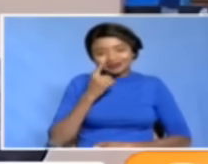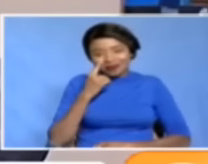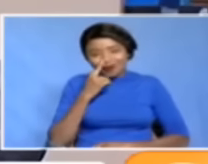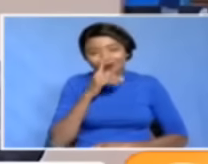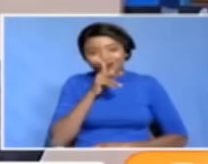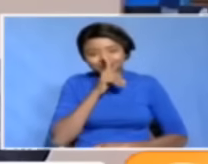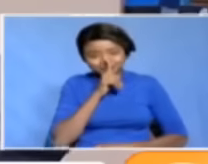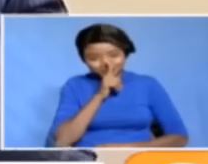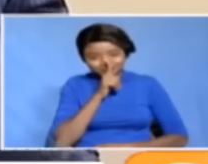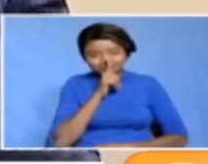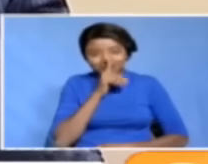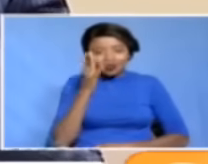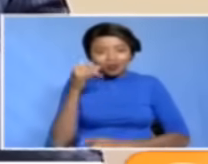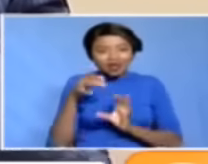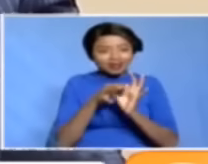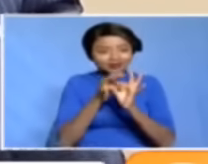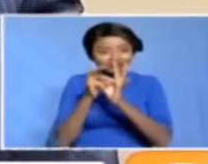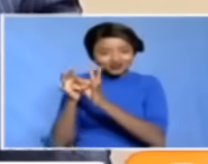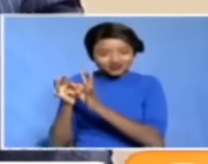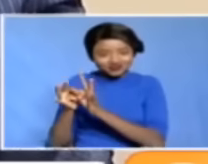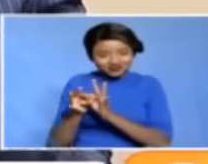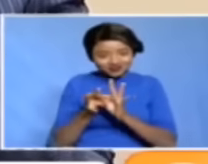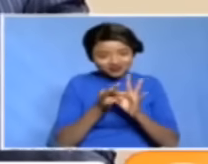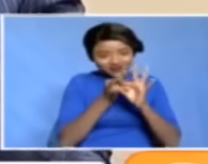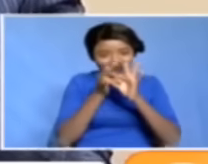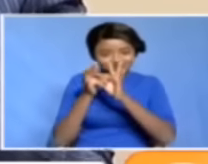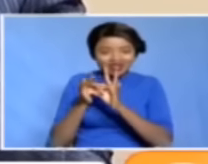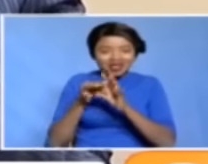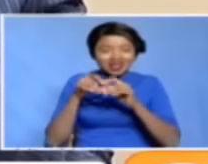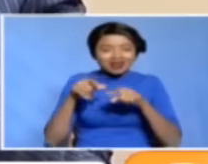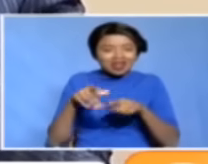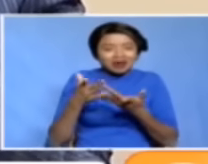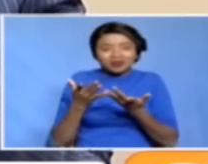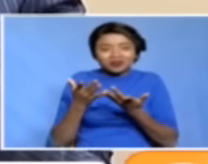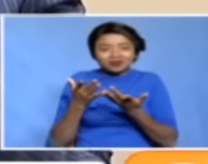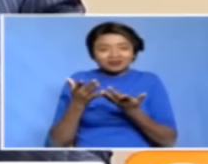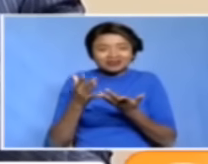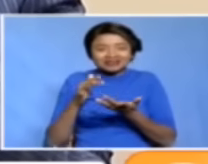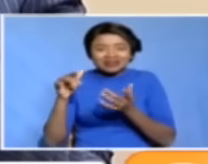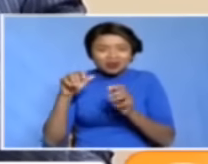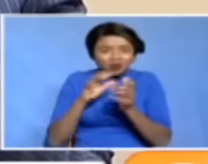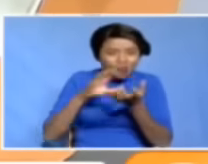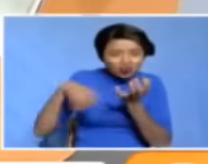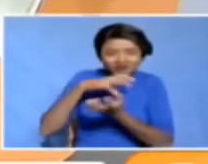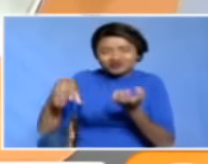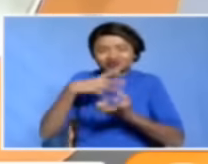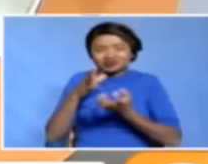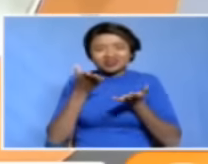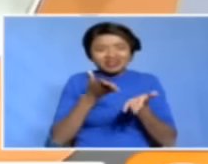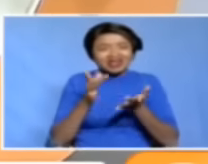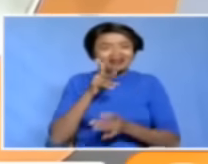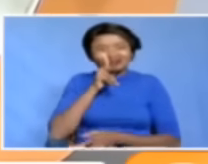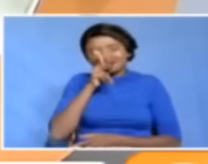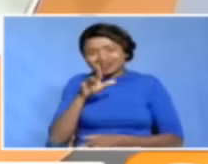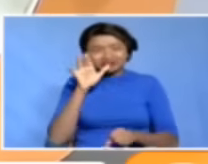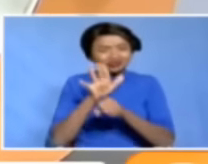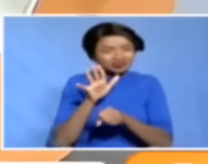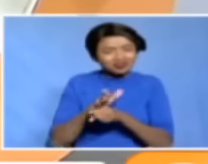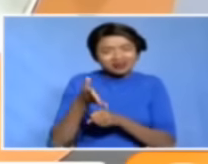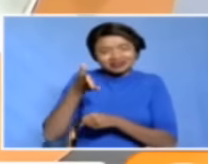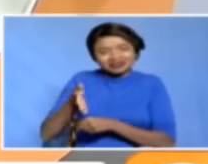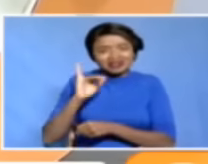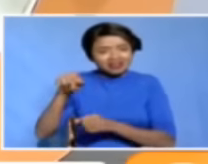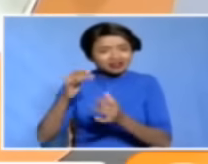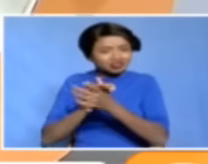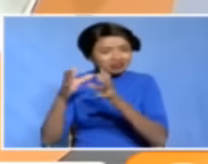The bond that binded Jubilee has since disappeared into thin air. It has become messy, noisy, with more casualties, forcing the diehard majority leader to just